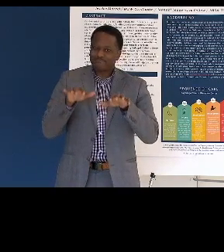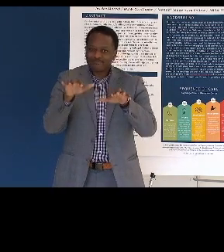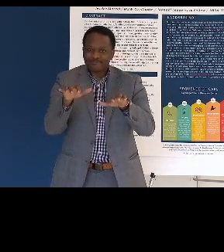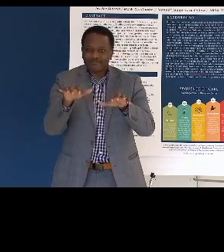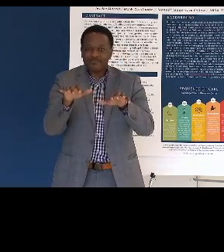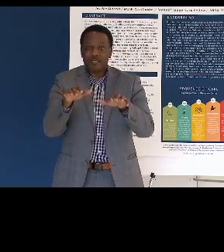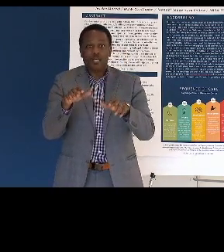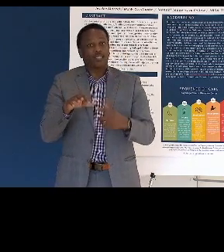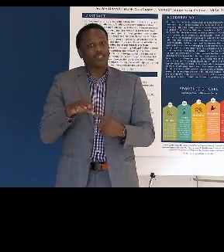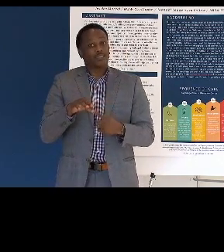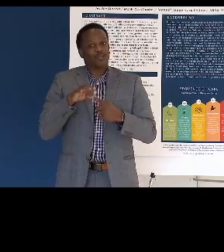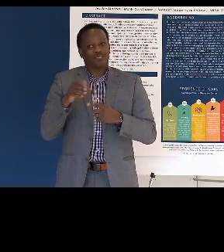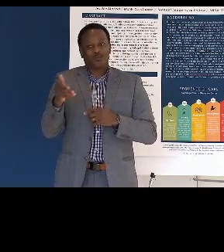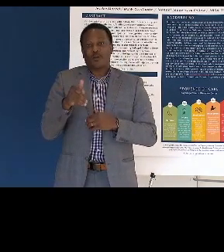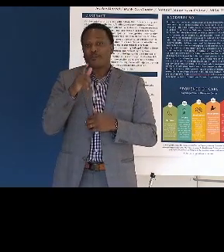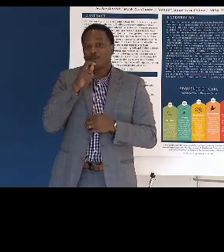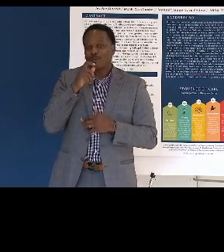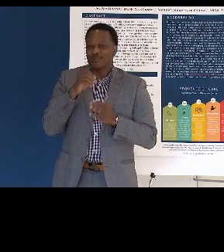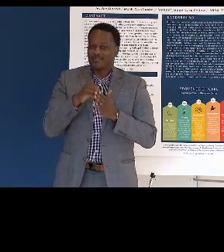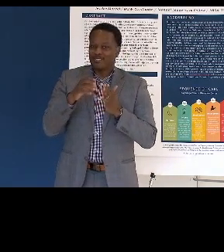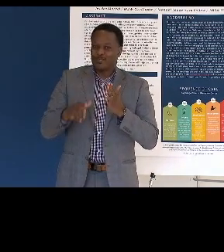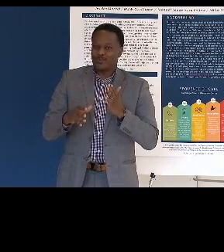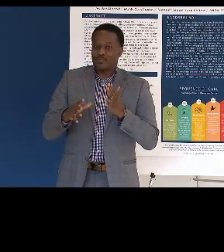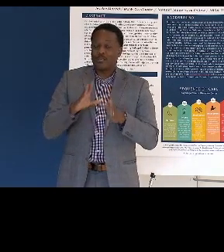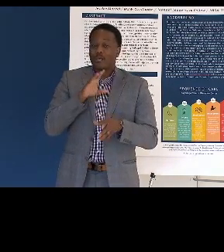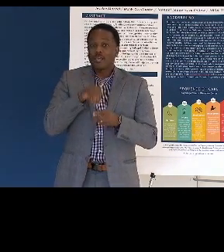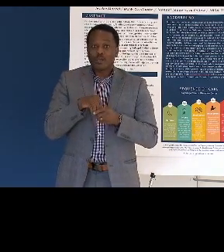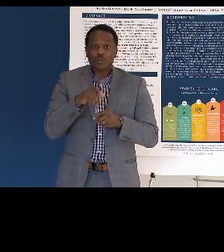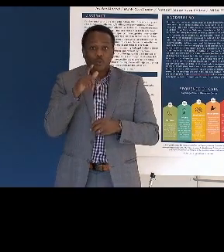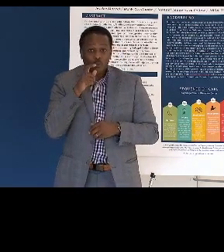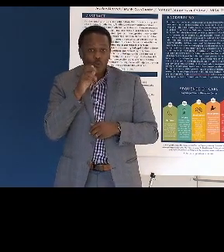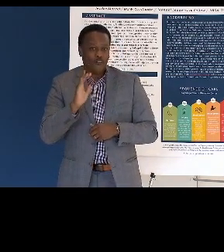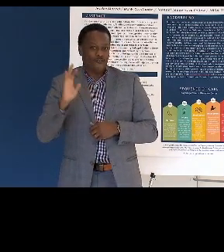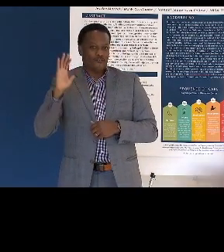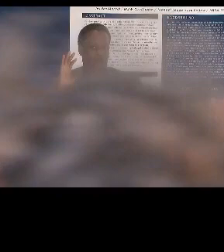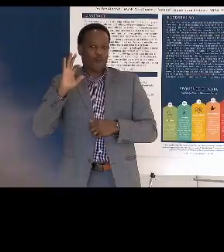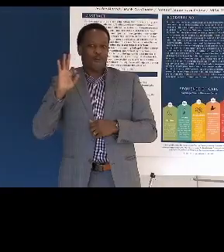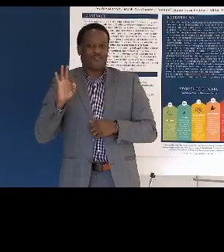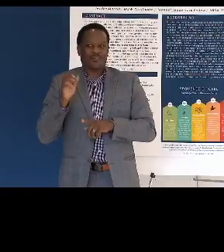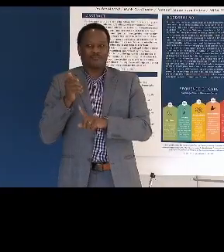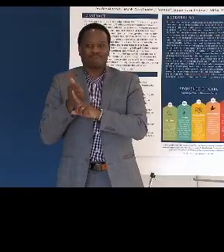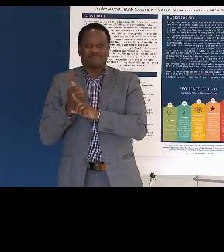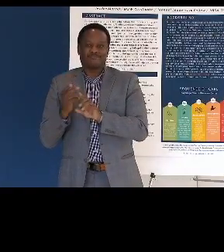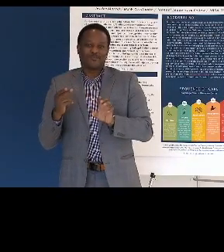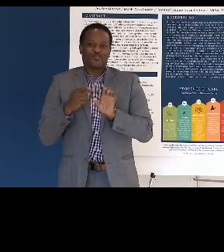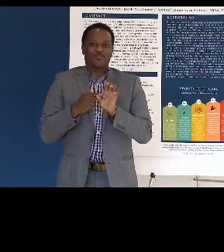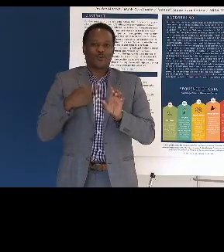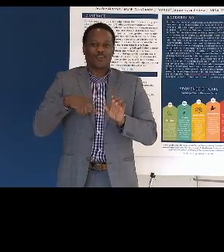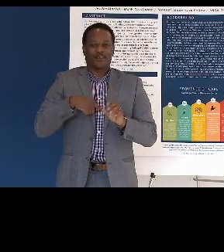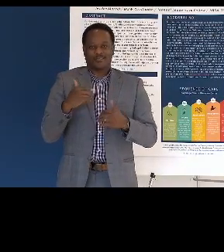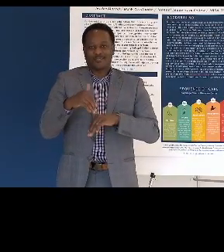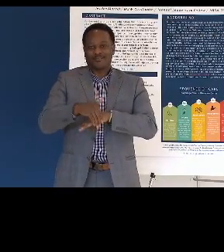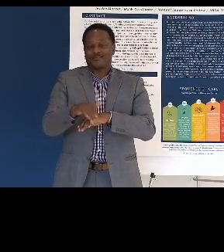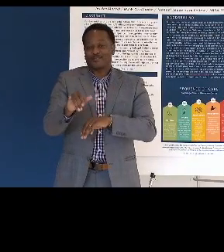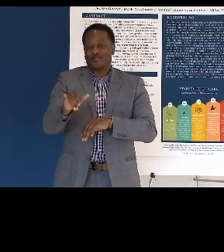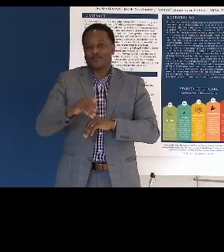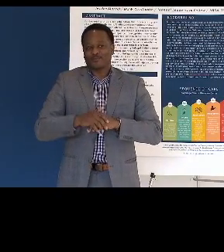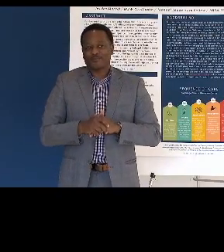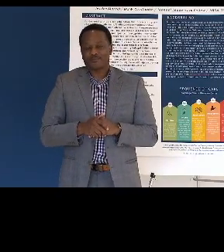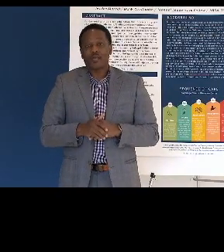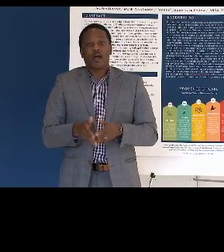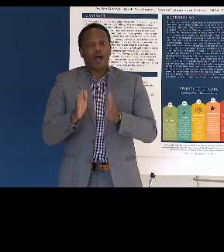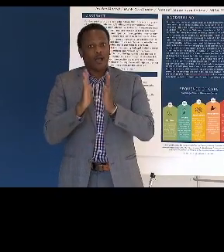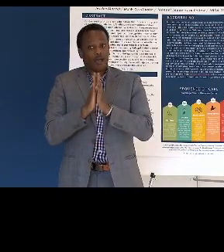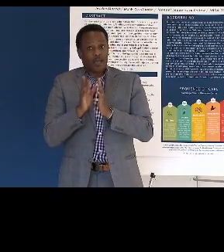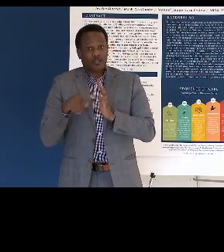our students, including our former fellows who are able to join us this evening. I ask the fellows